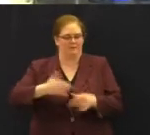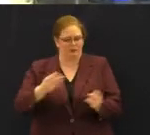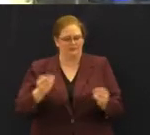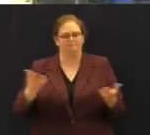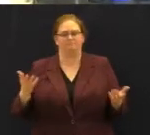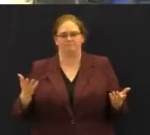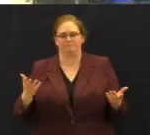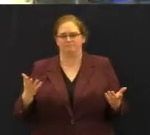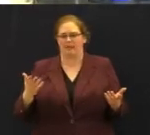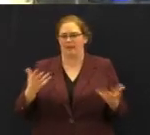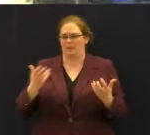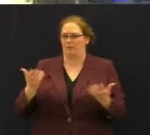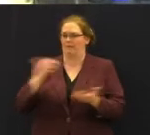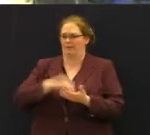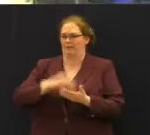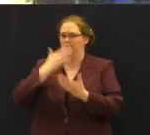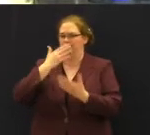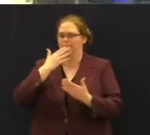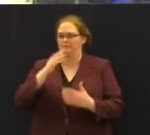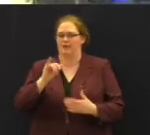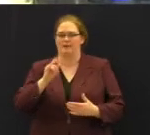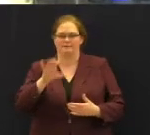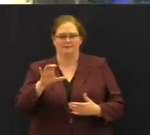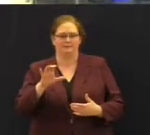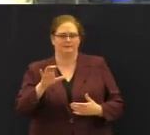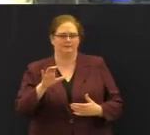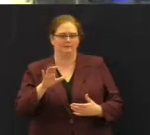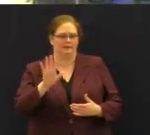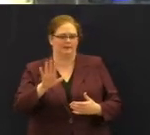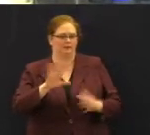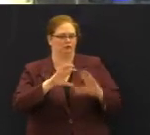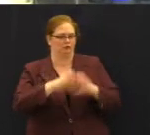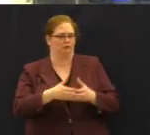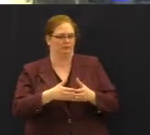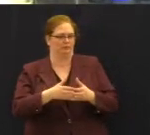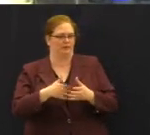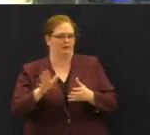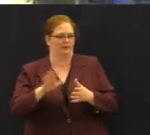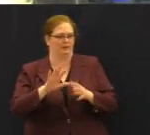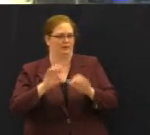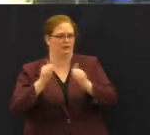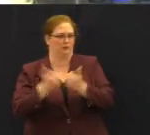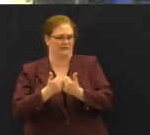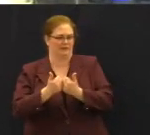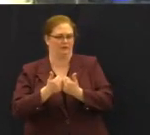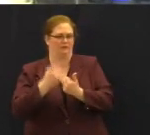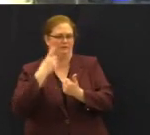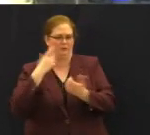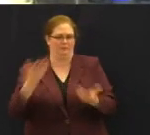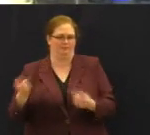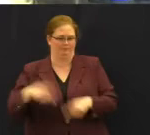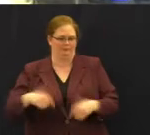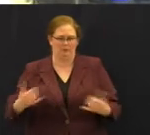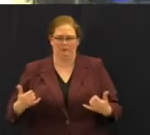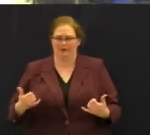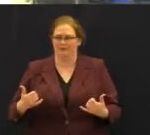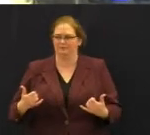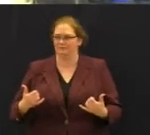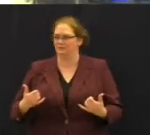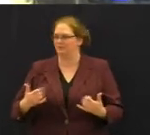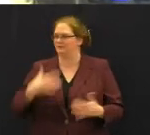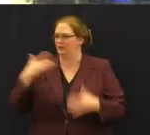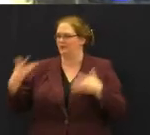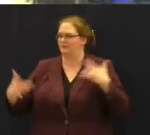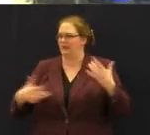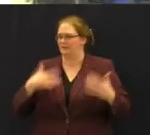and I wanted again to thank Isaac and his group and association for being here today, and just very